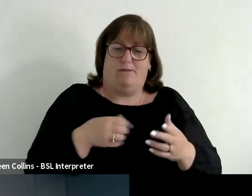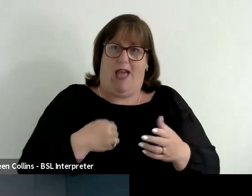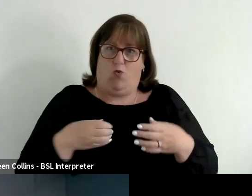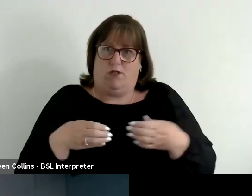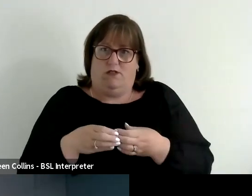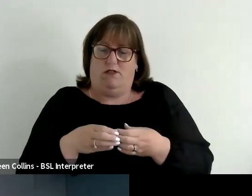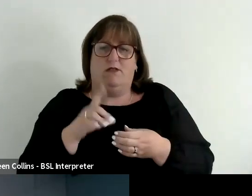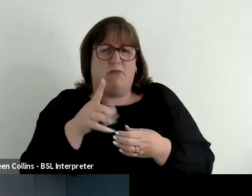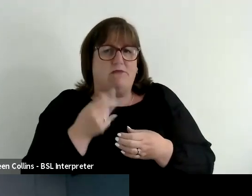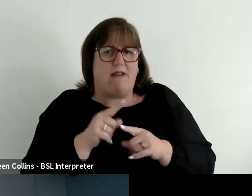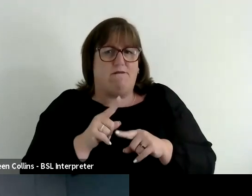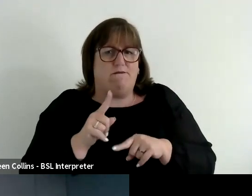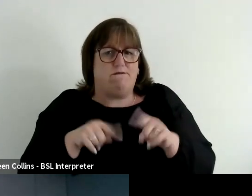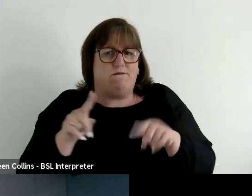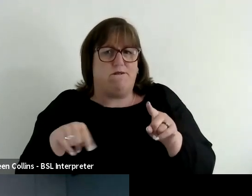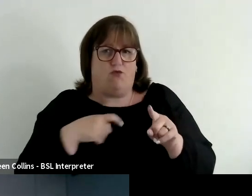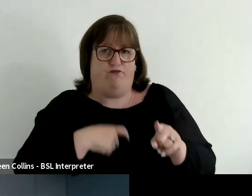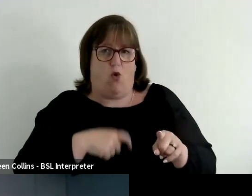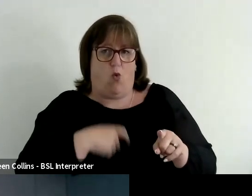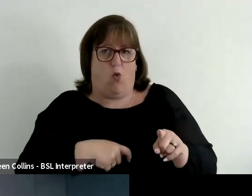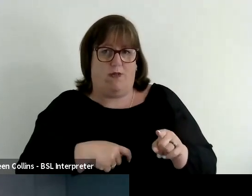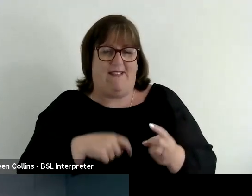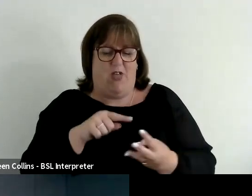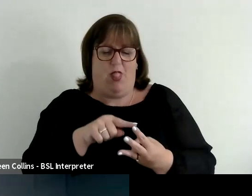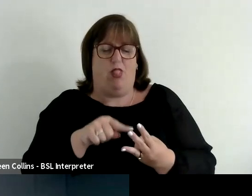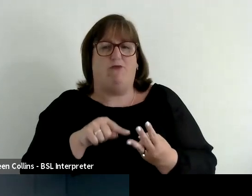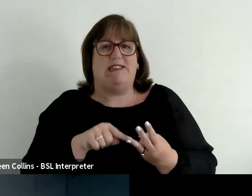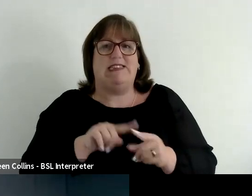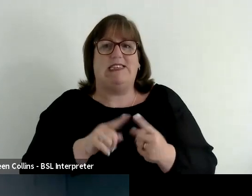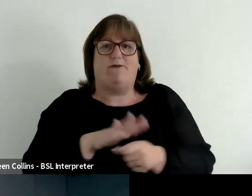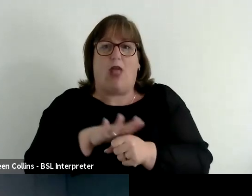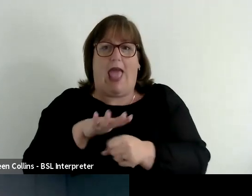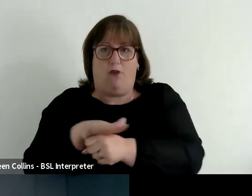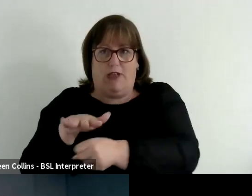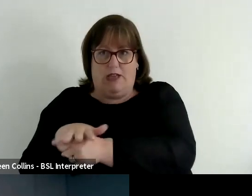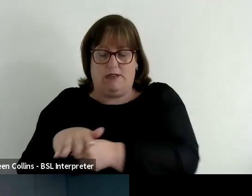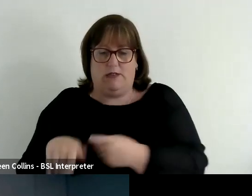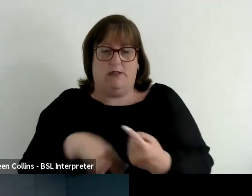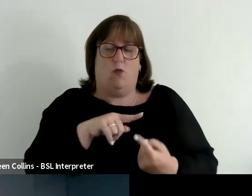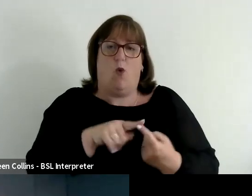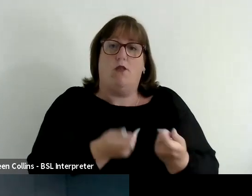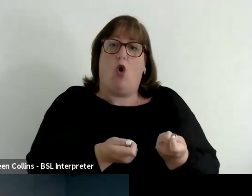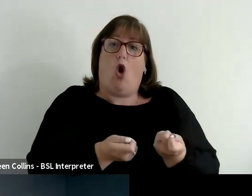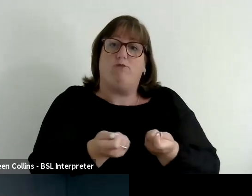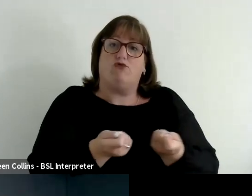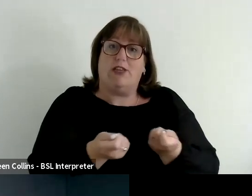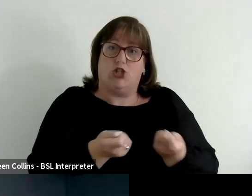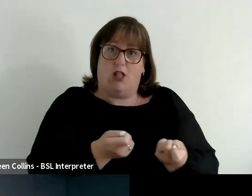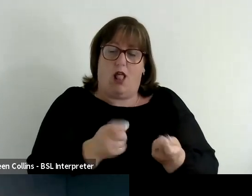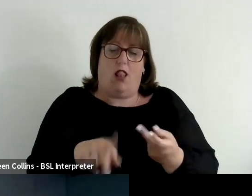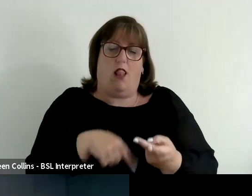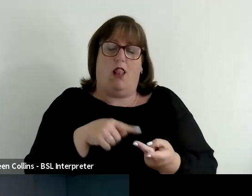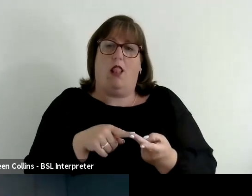we split the business into 3 different areas. We have the operational area, the